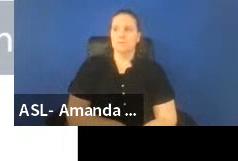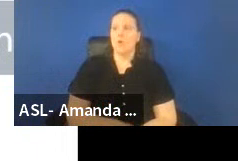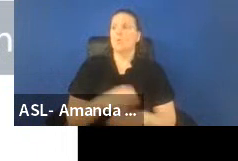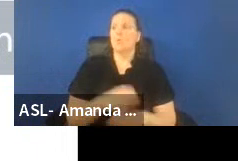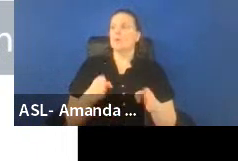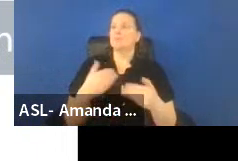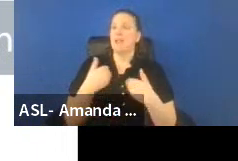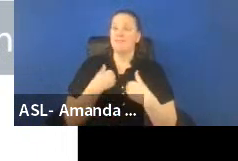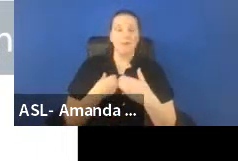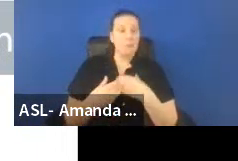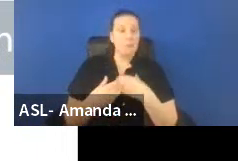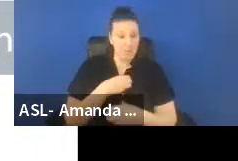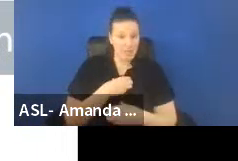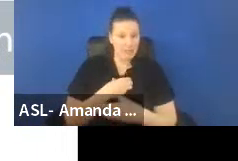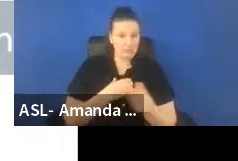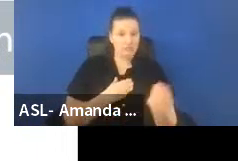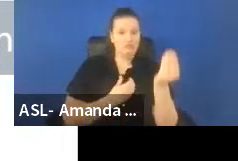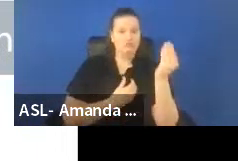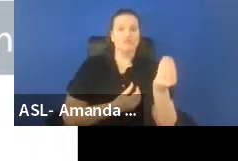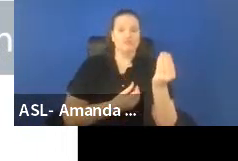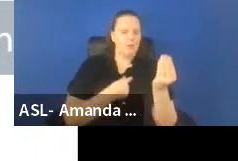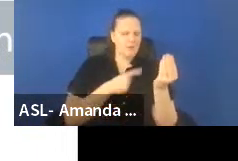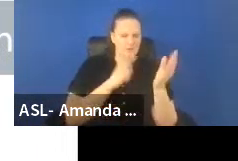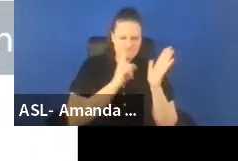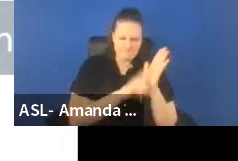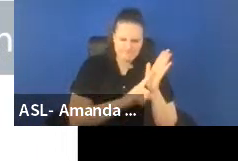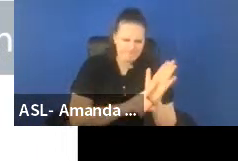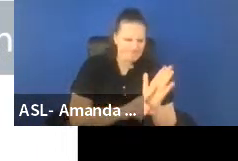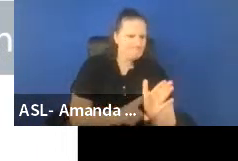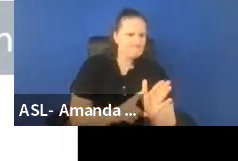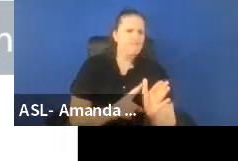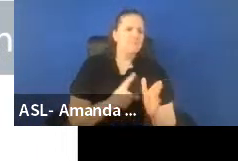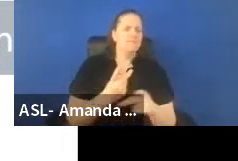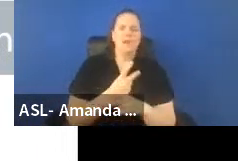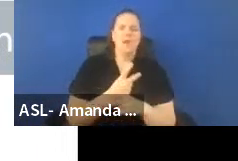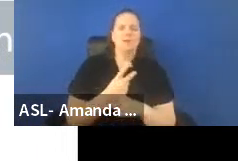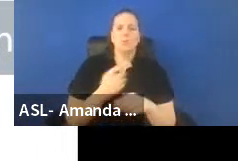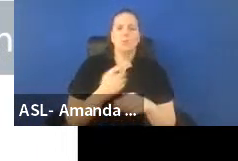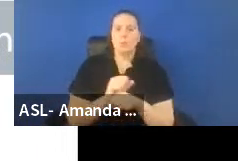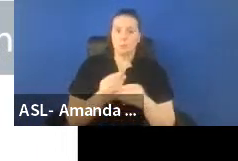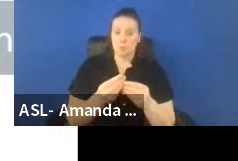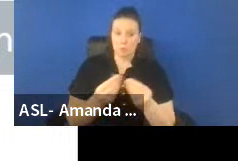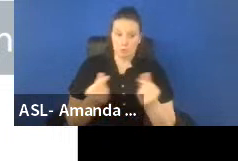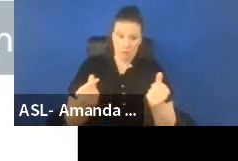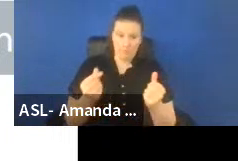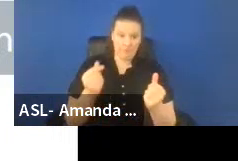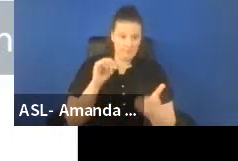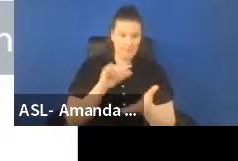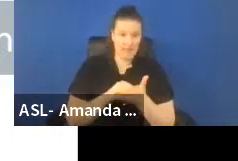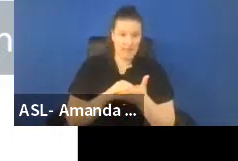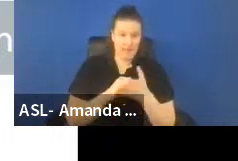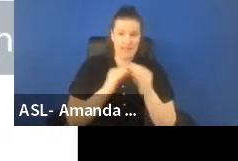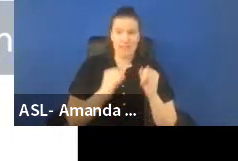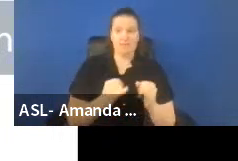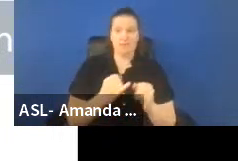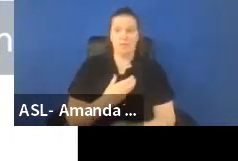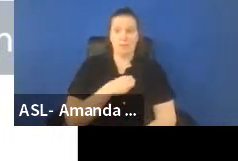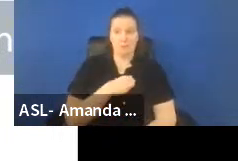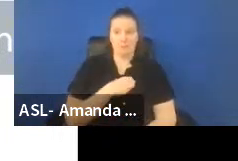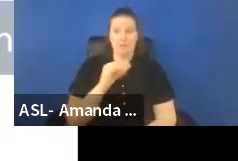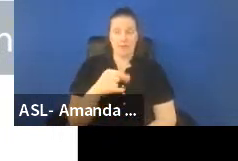complaint to us, and we look into it, and we can work to resolve that individual